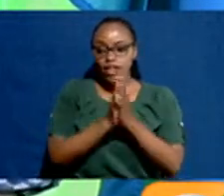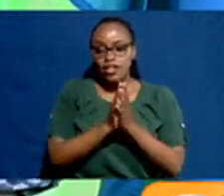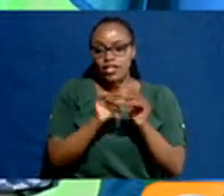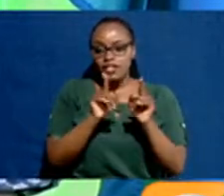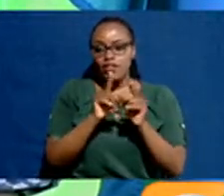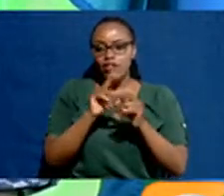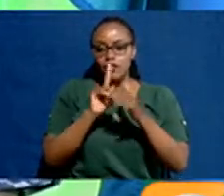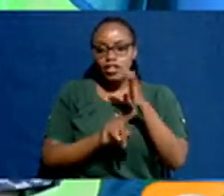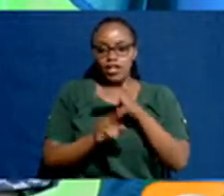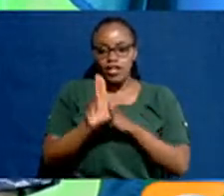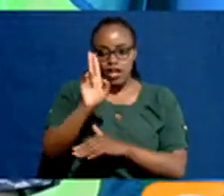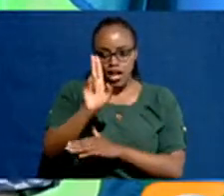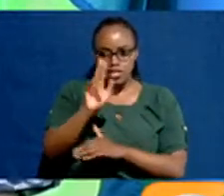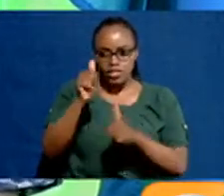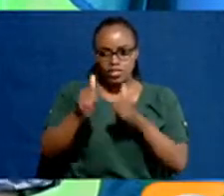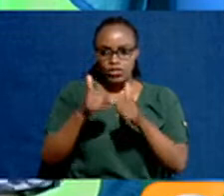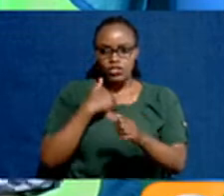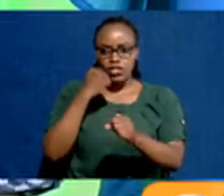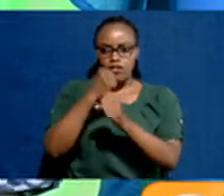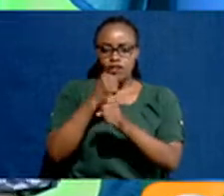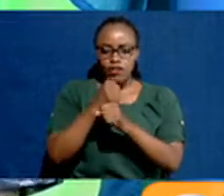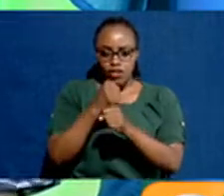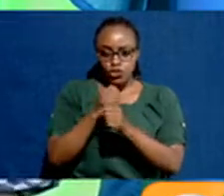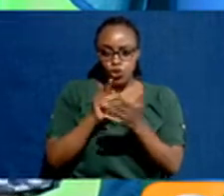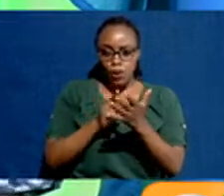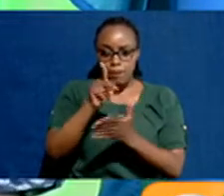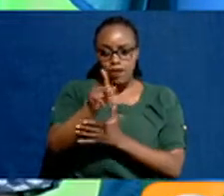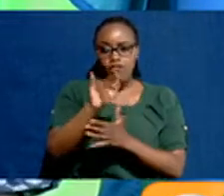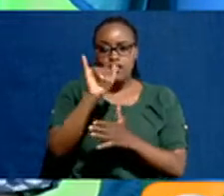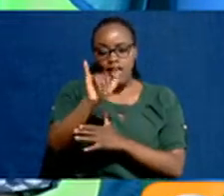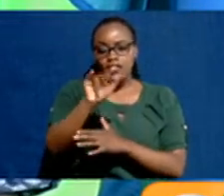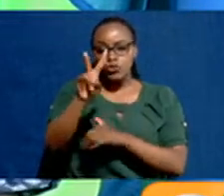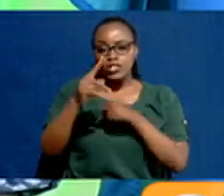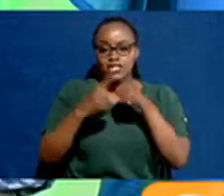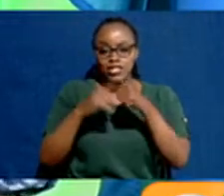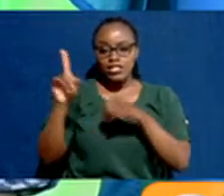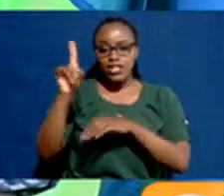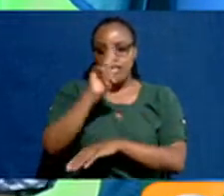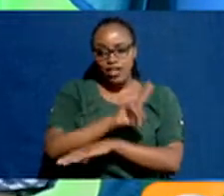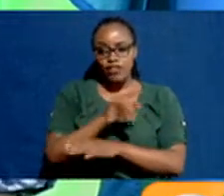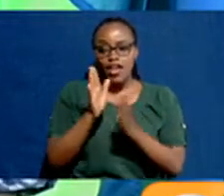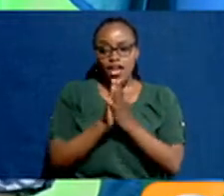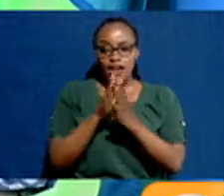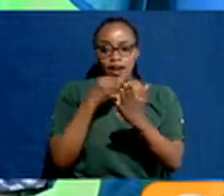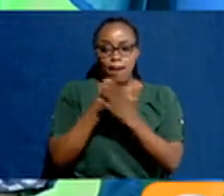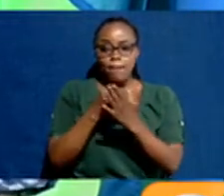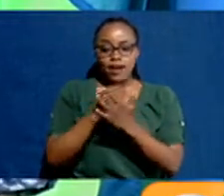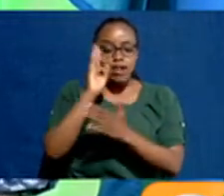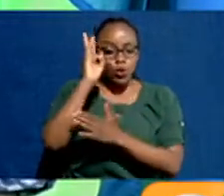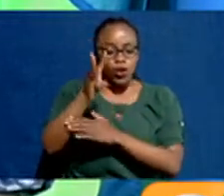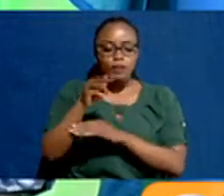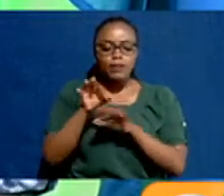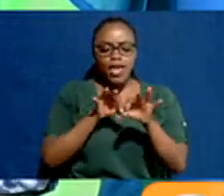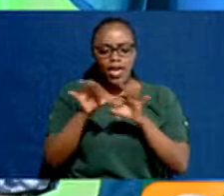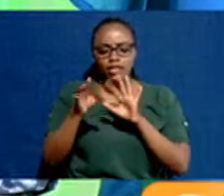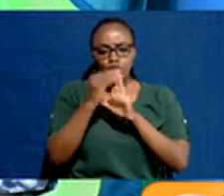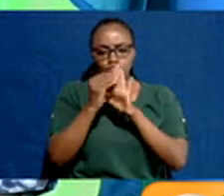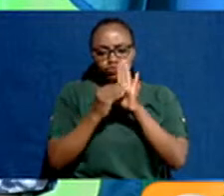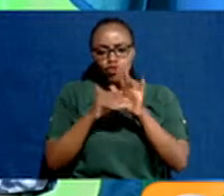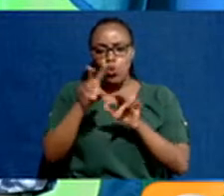messages, to pay 15 billion shillings in 26 minutes, money that we shall give you details of how it was